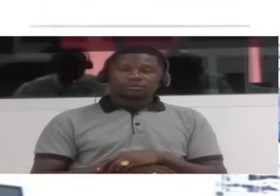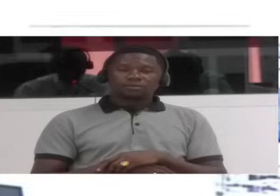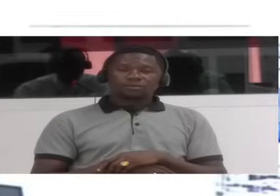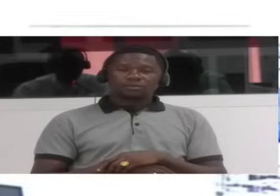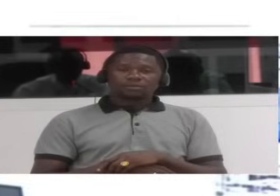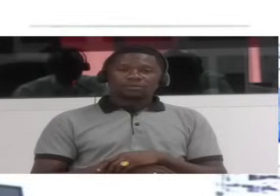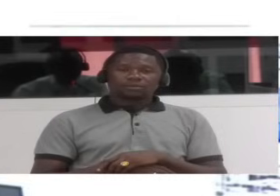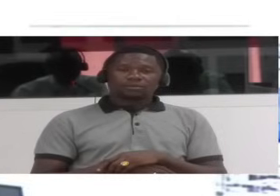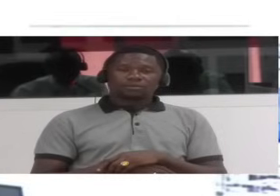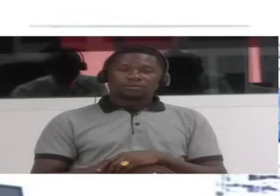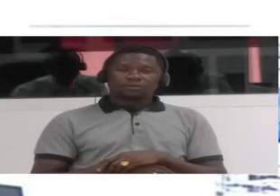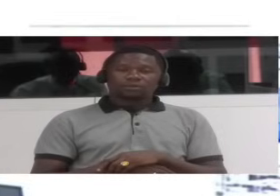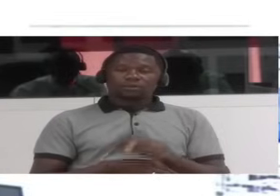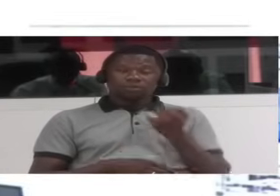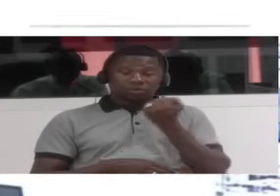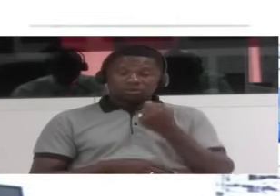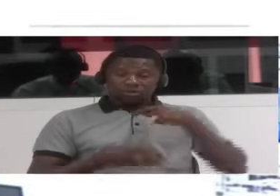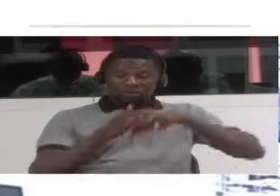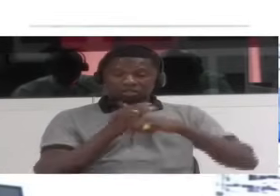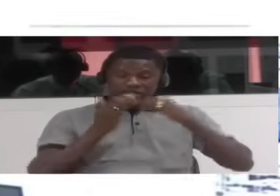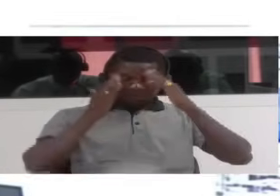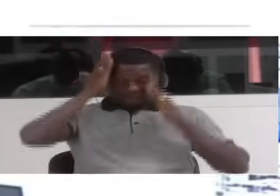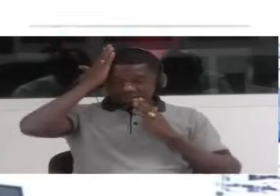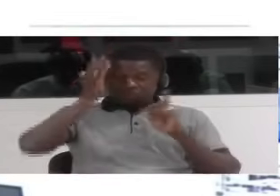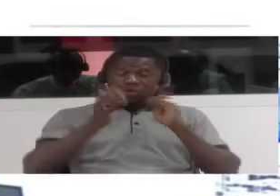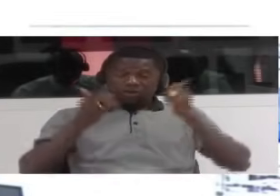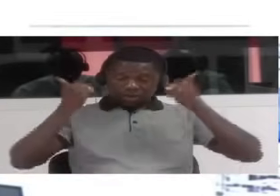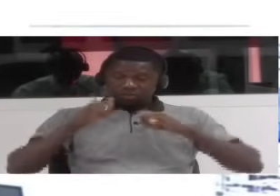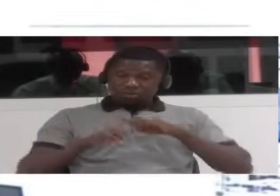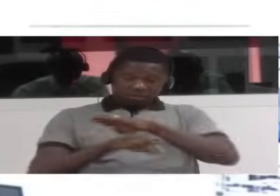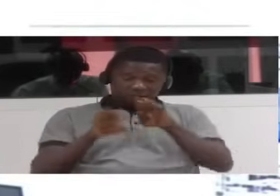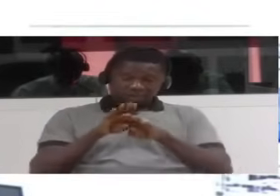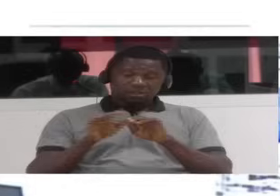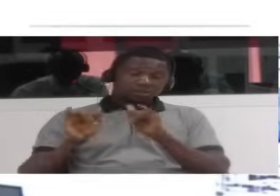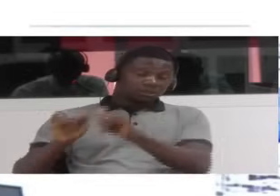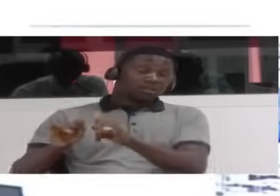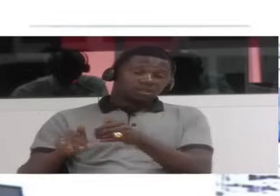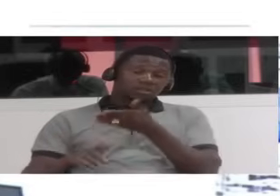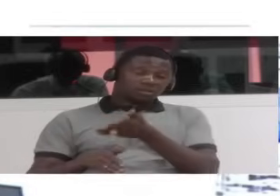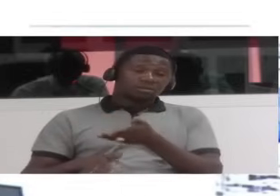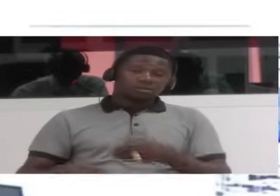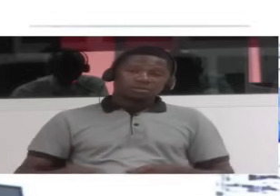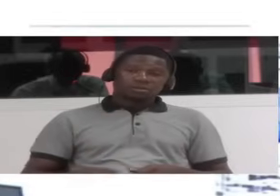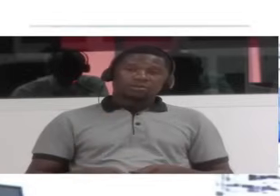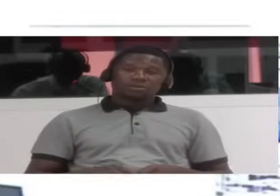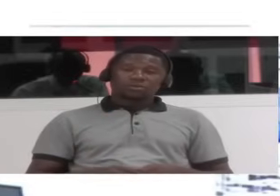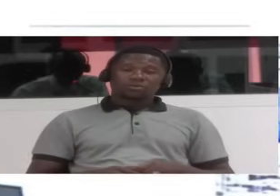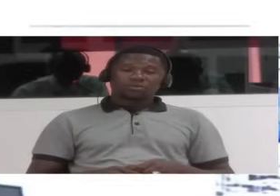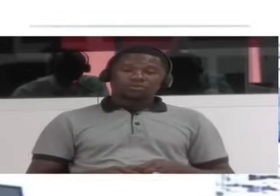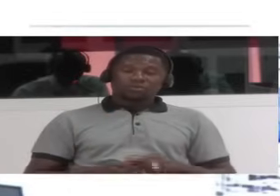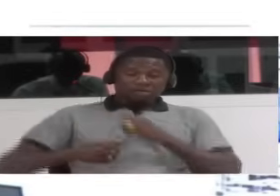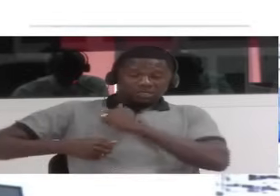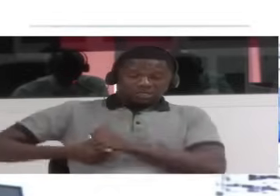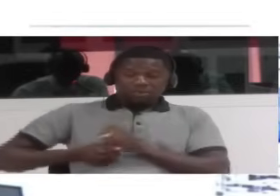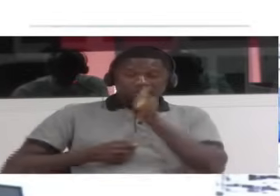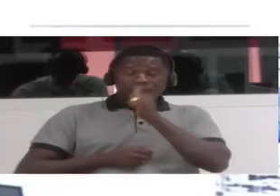Because as in the army, what happens in the field stays in the field. It was not. It was kept a secret. I have